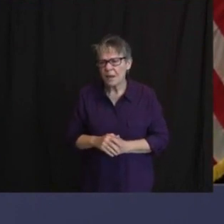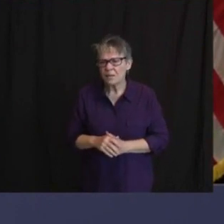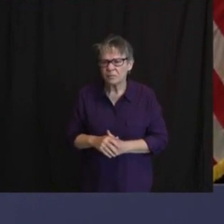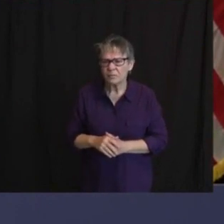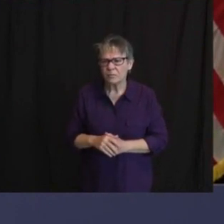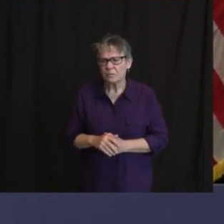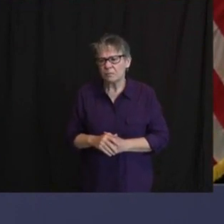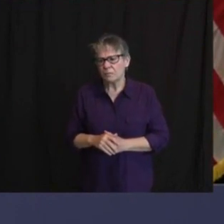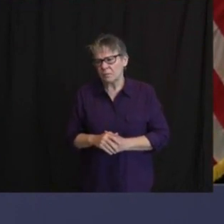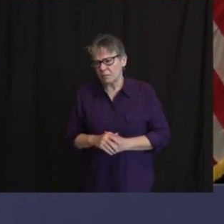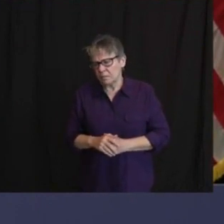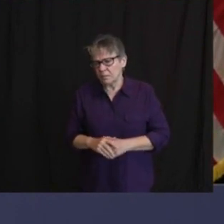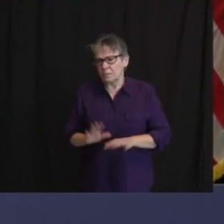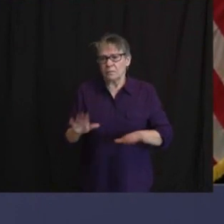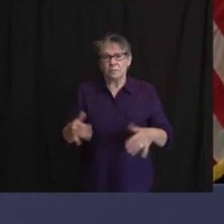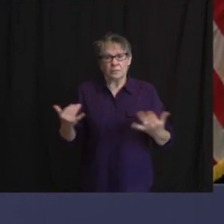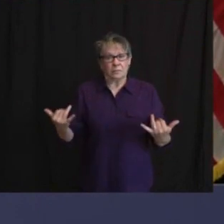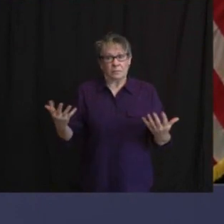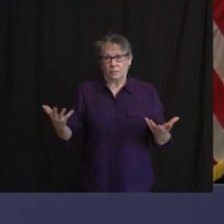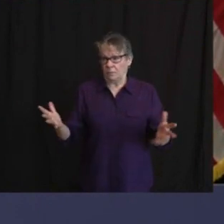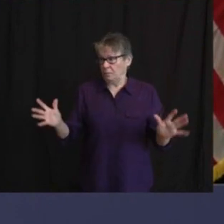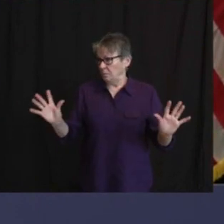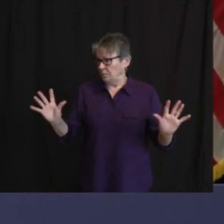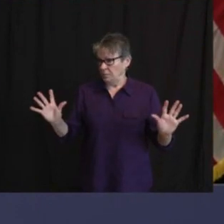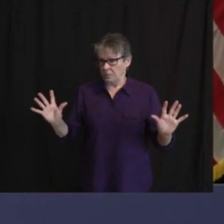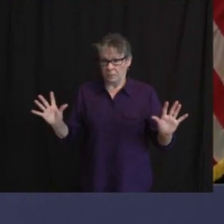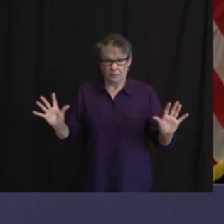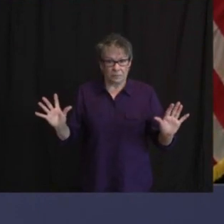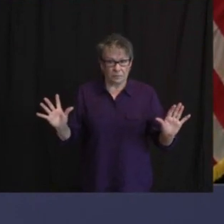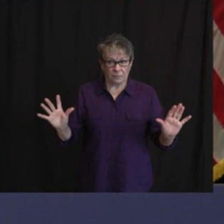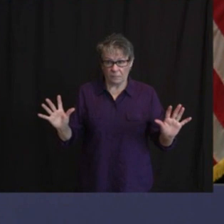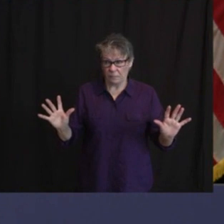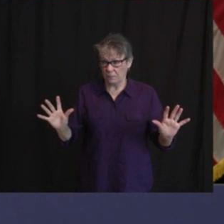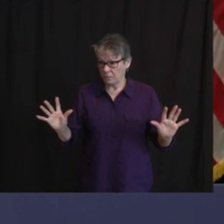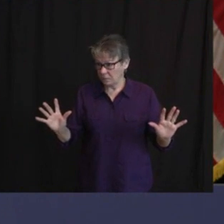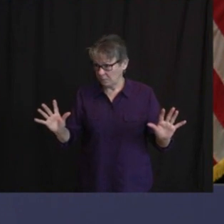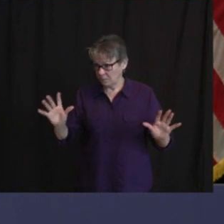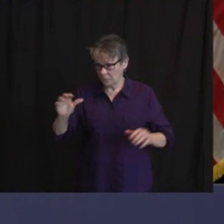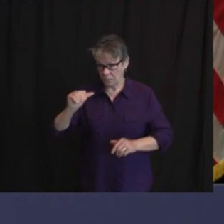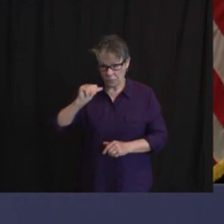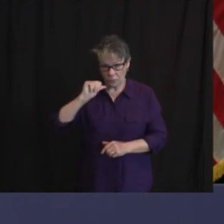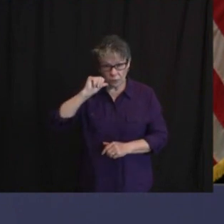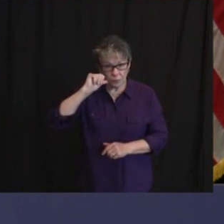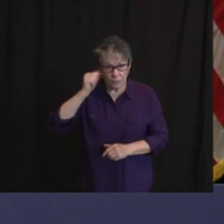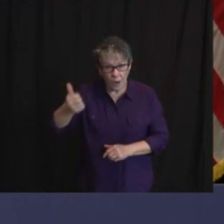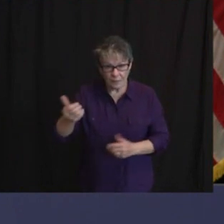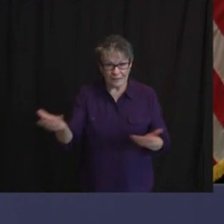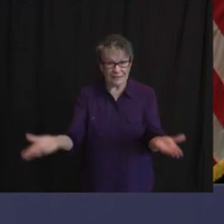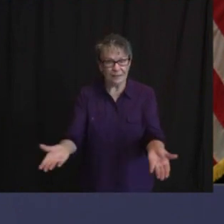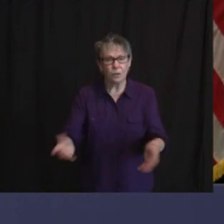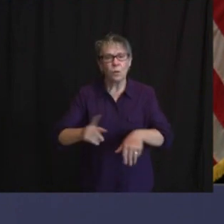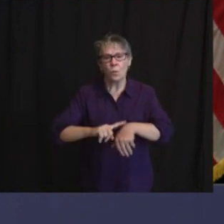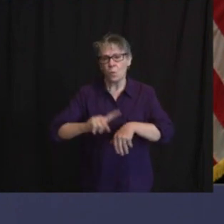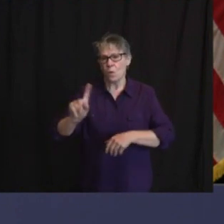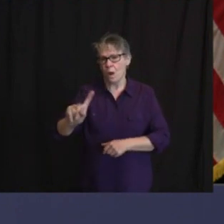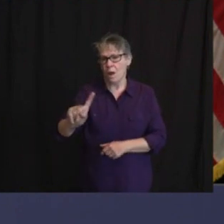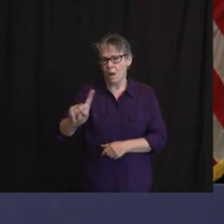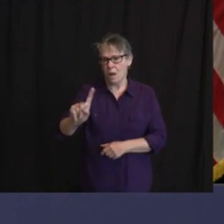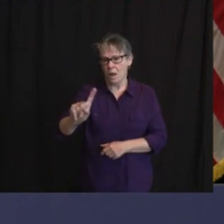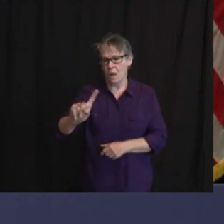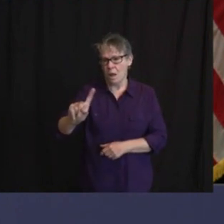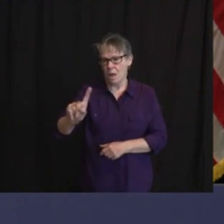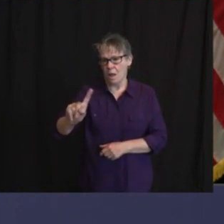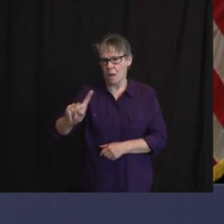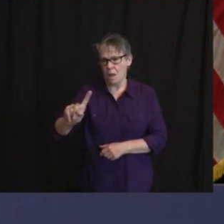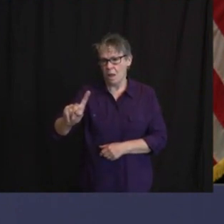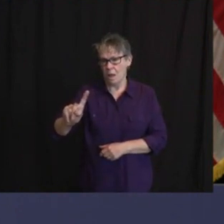Again, tomorrow we are here, unless you hear otherwise, at 1 p.m. And Friday, assume, as well at 1 p.m. and Saturday at 1